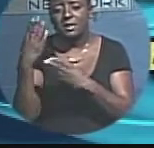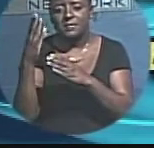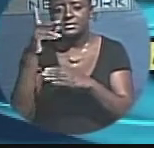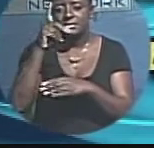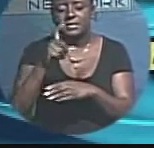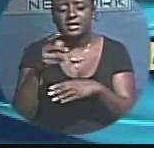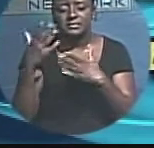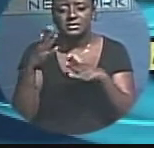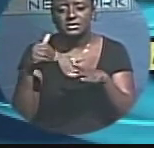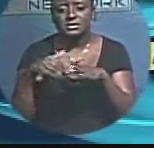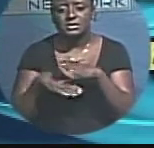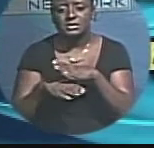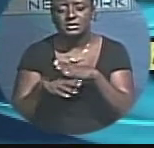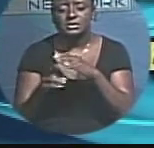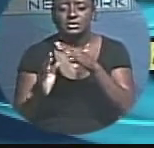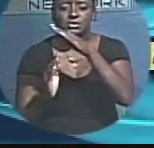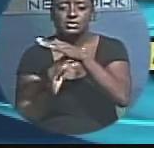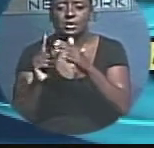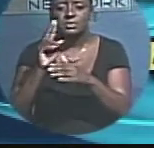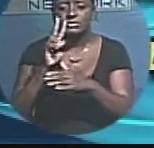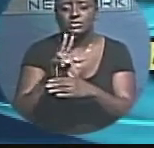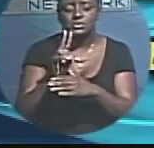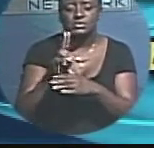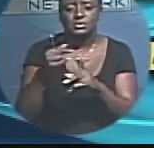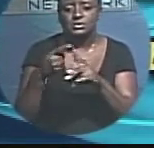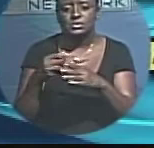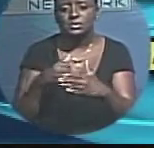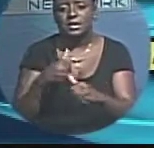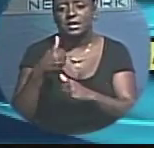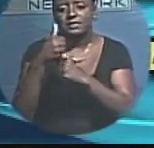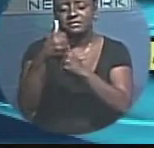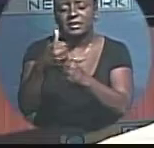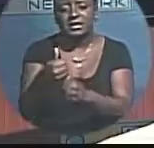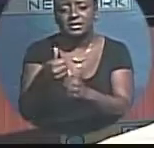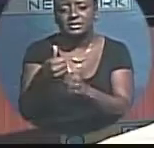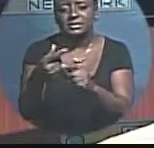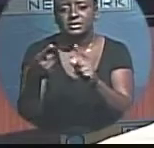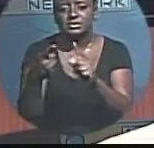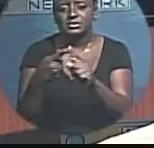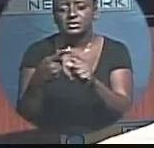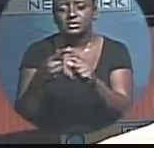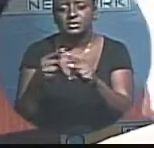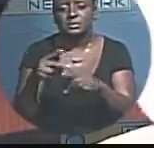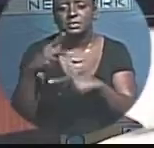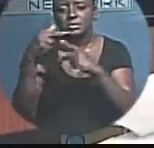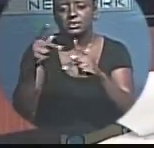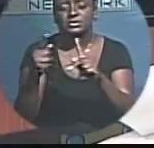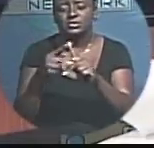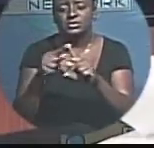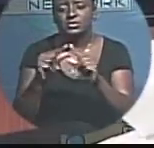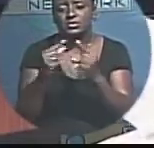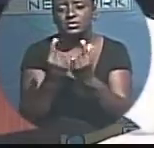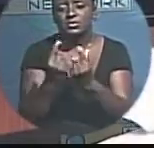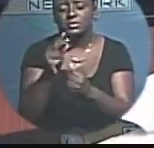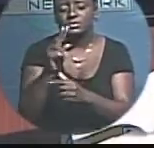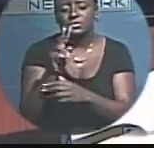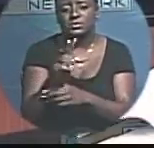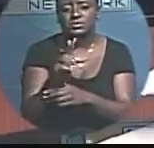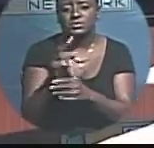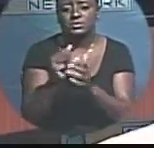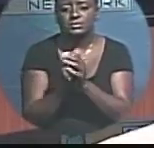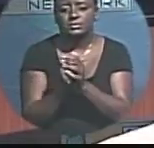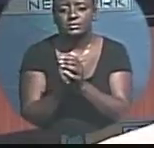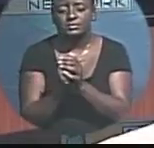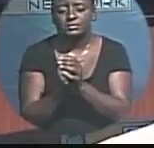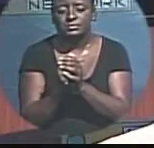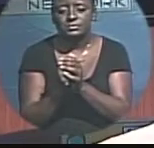of their pool to advance for a chance to be promoted to Group 2. Peter Nygard knows fashion and apparently